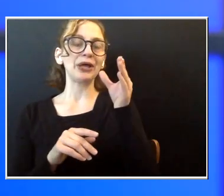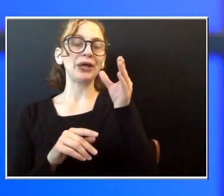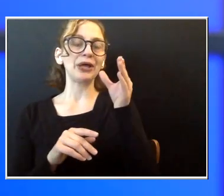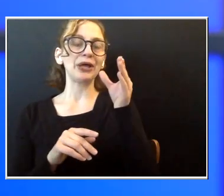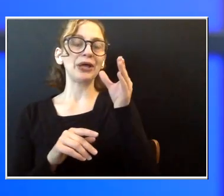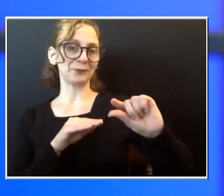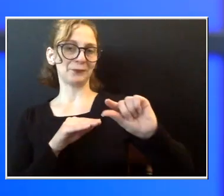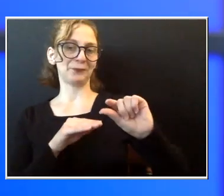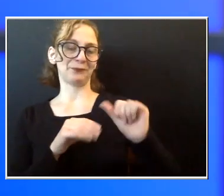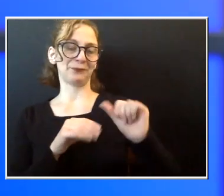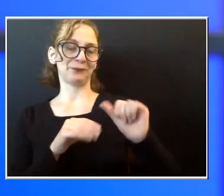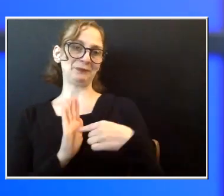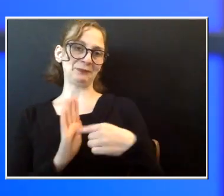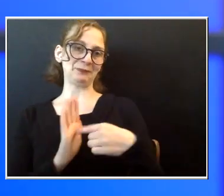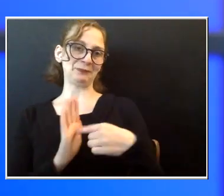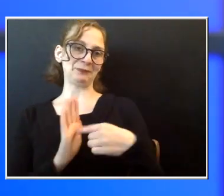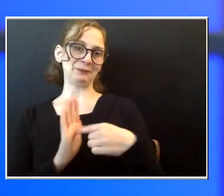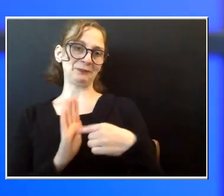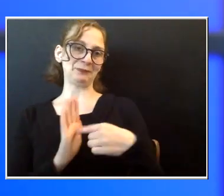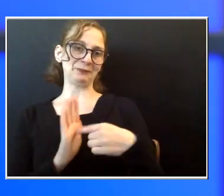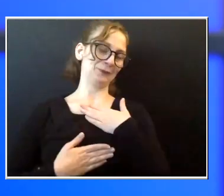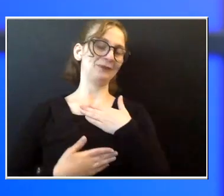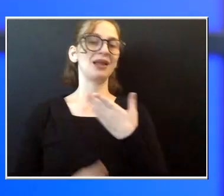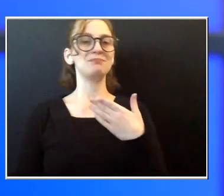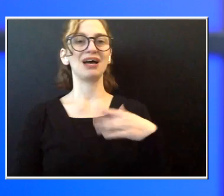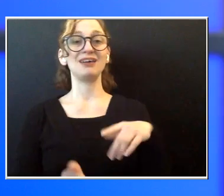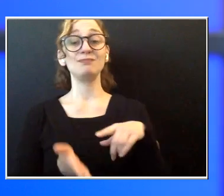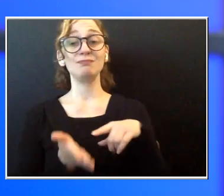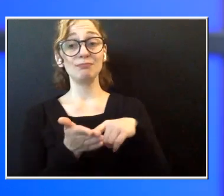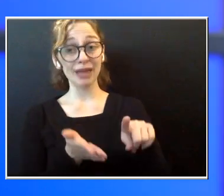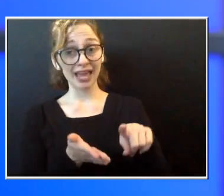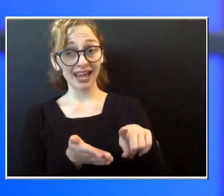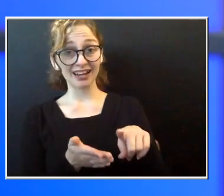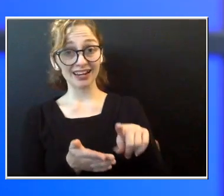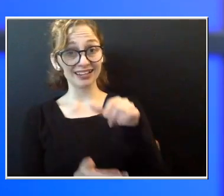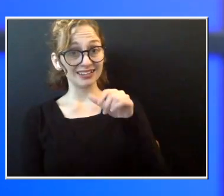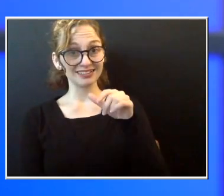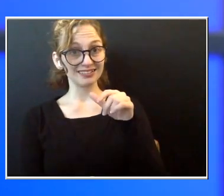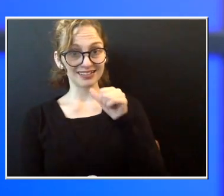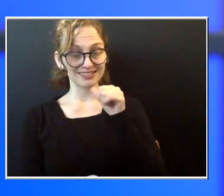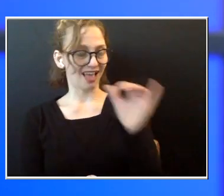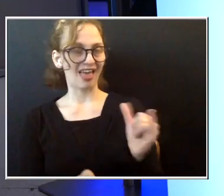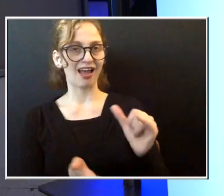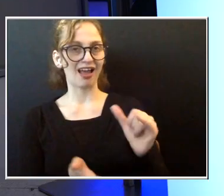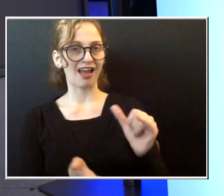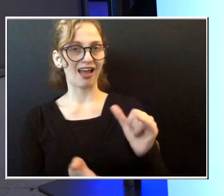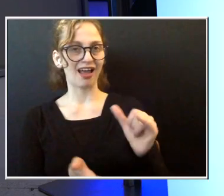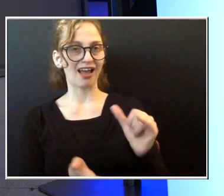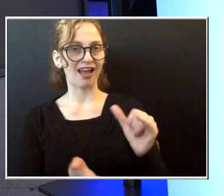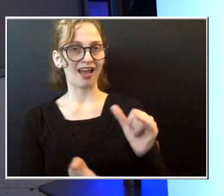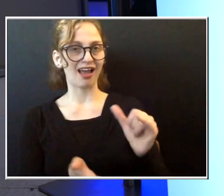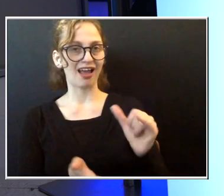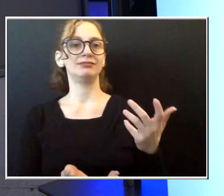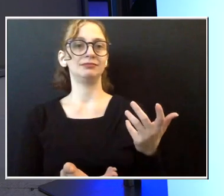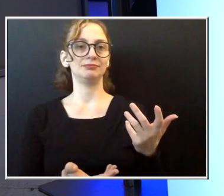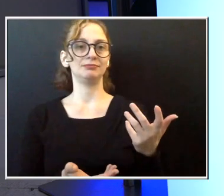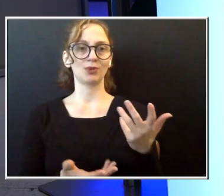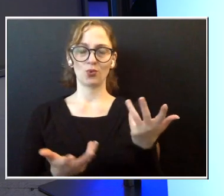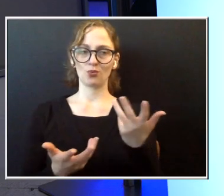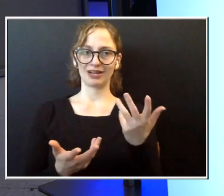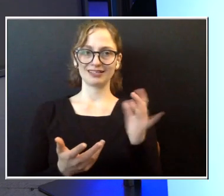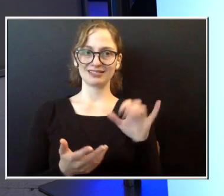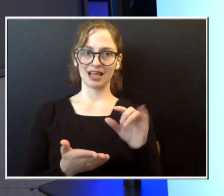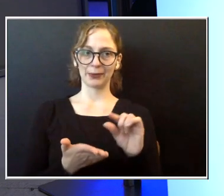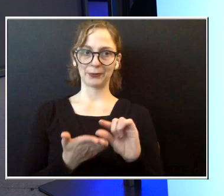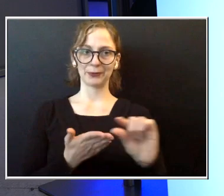but being paid is not like, you know, a large amount of money. So what's the token of appreciation that she said? There's a small amount of money